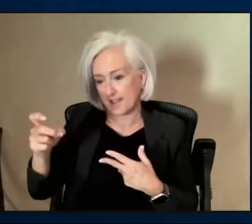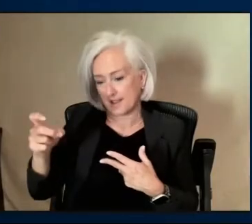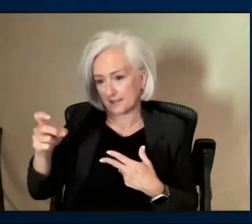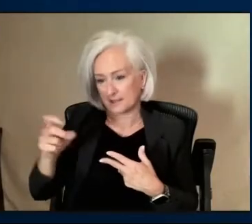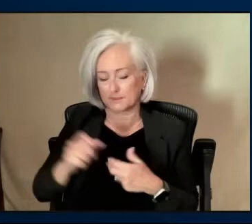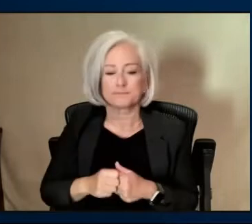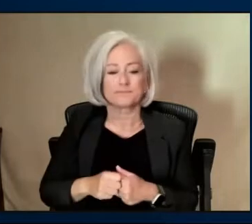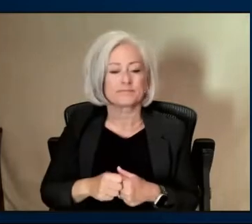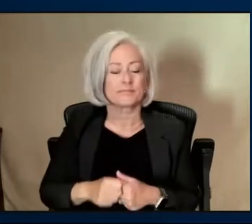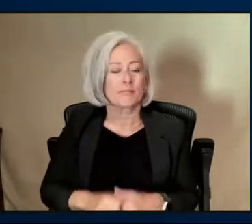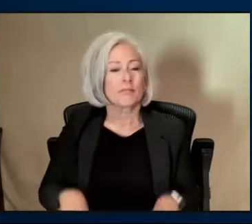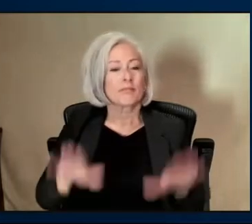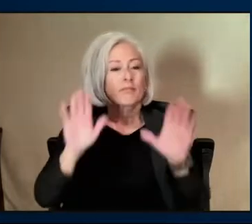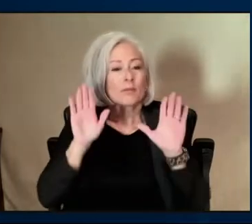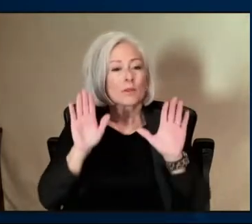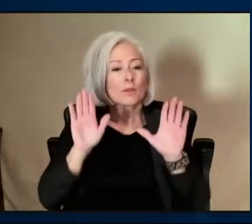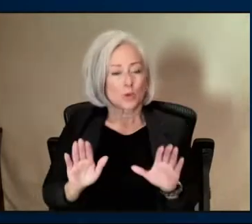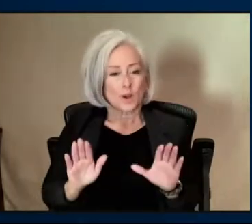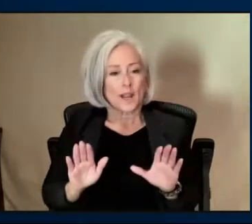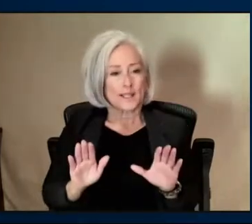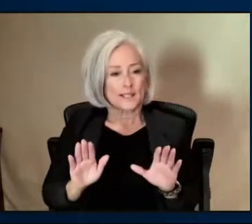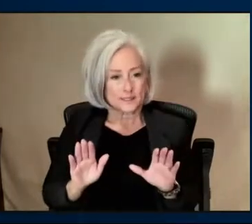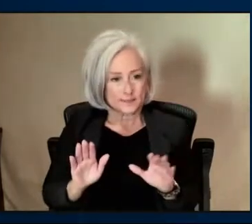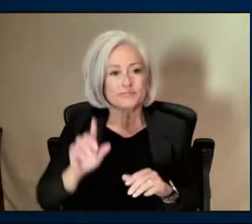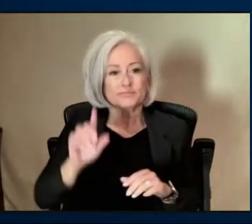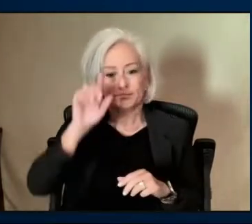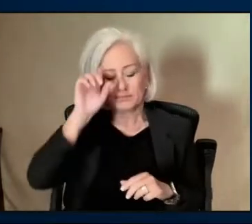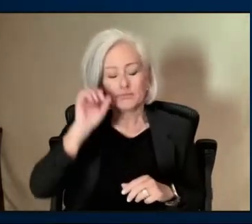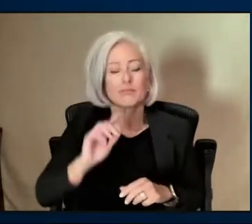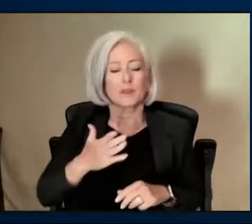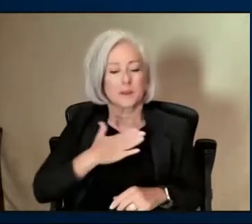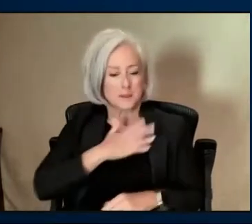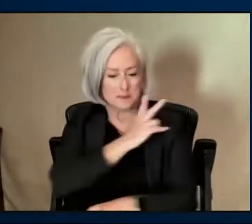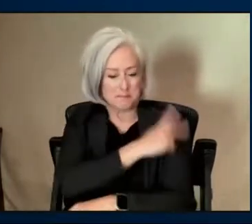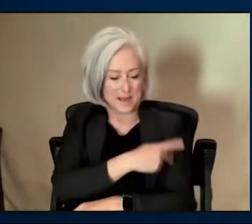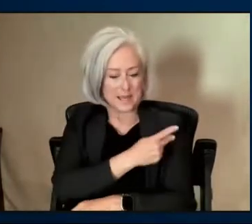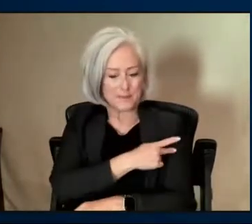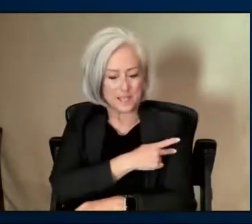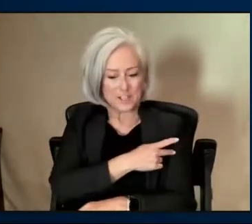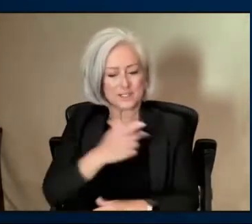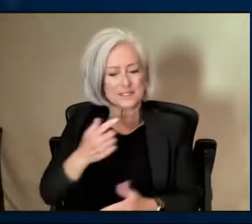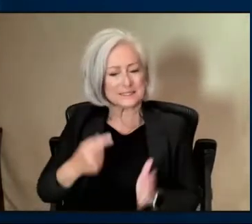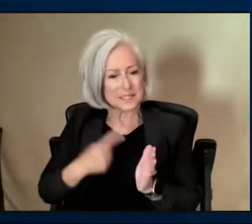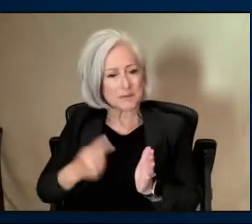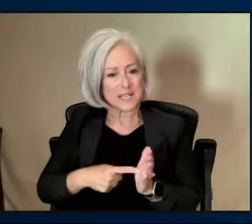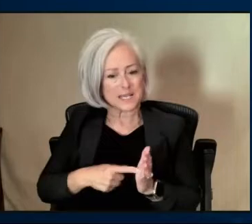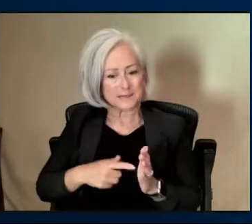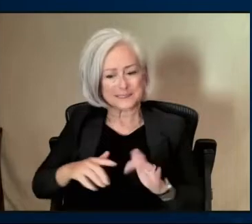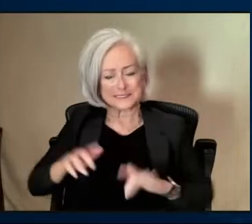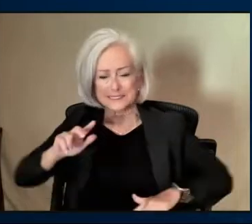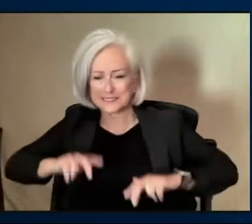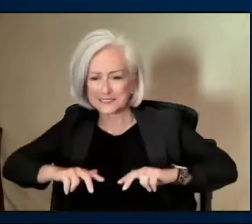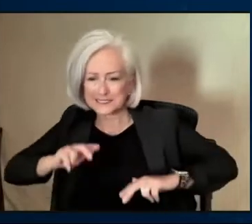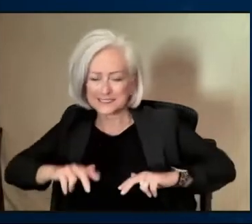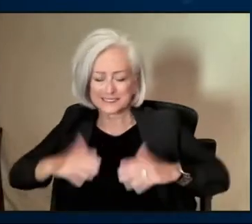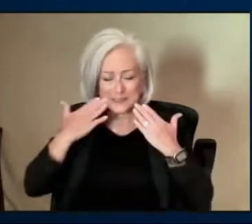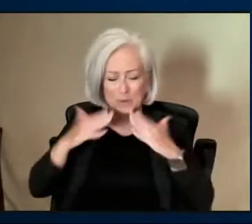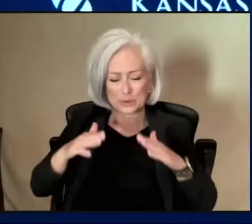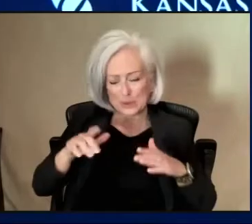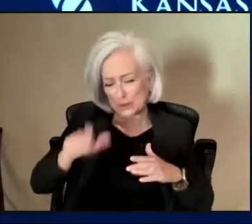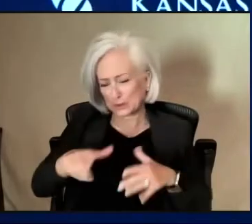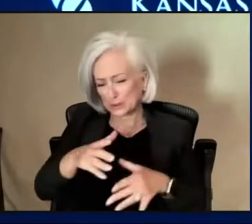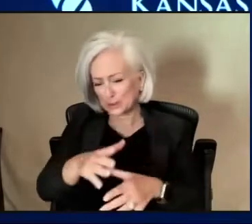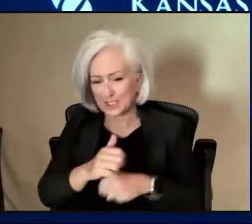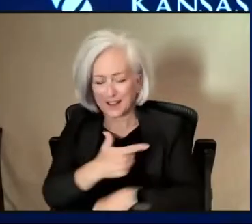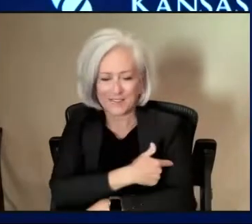great. I hear that from my patients sometimes that are hesitant to get this vaccine. They're saying, this is